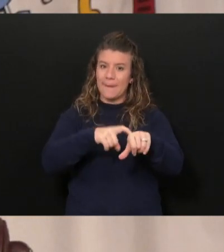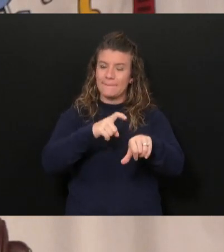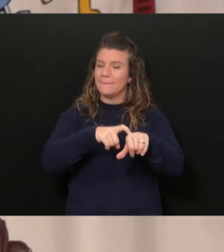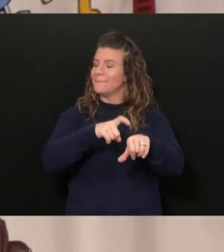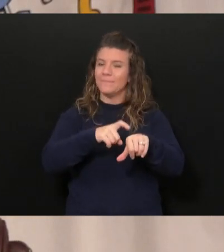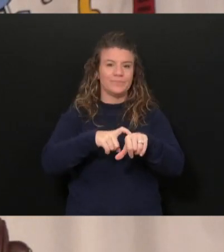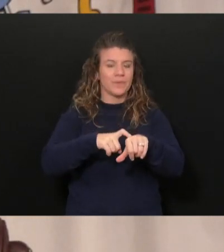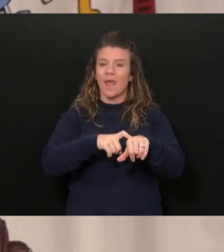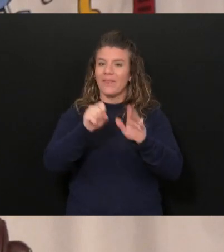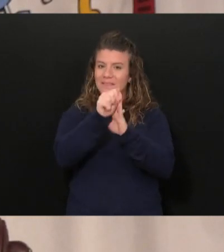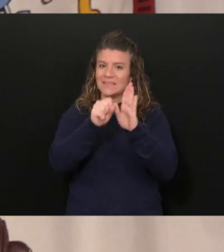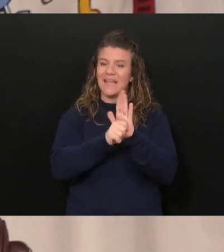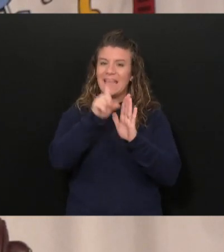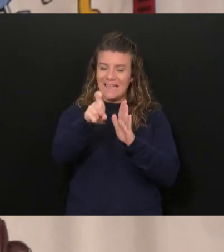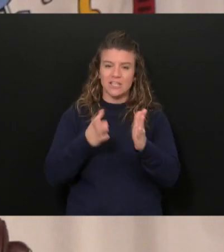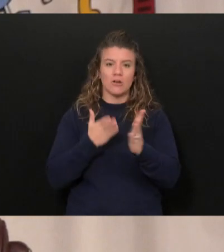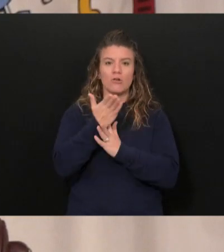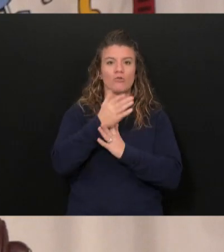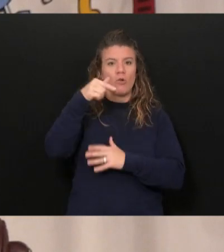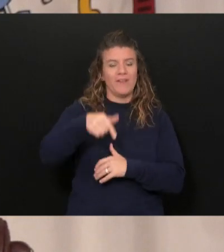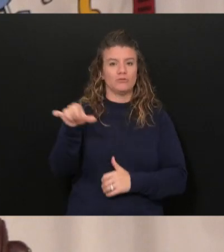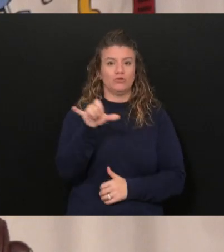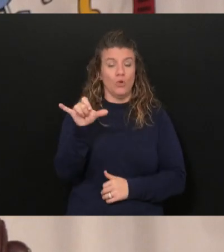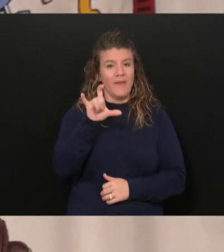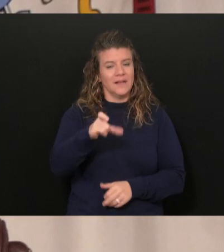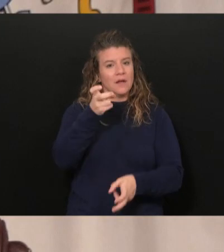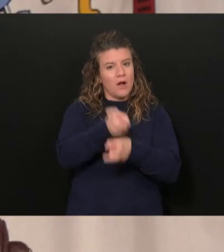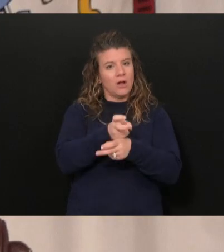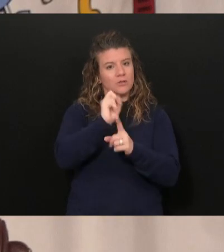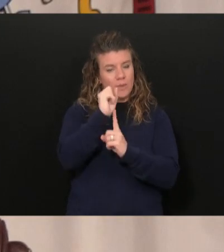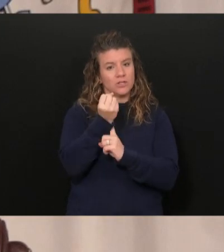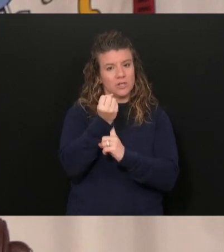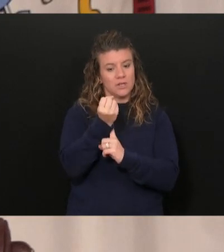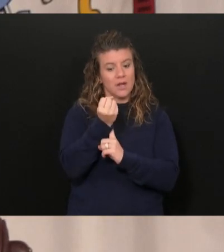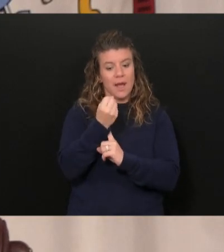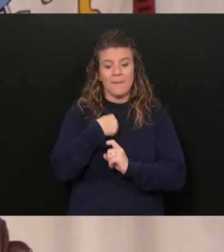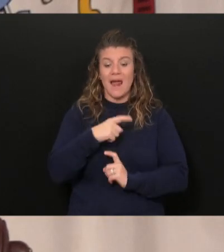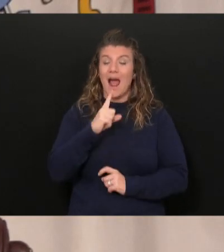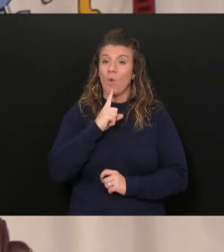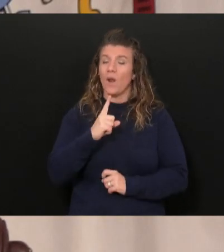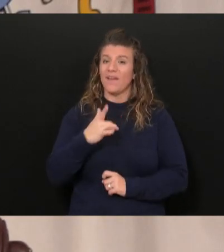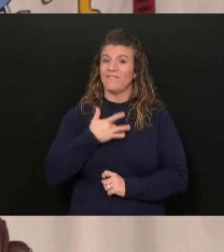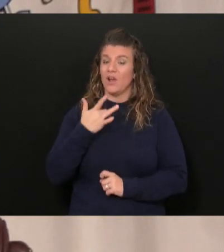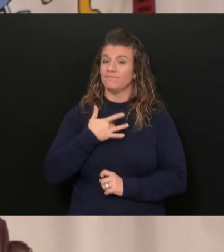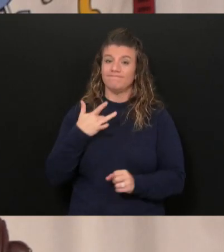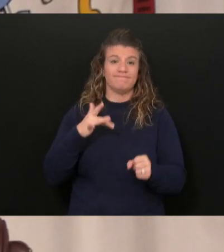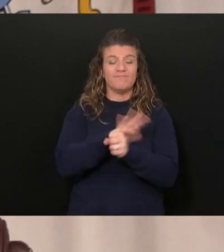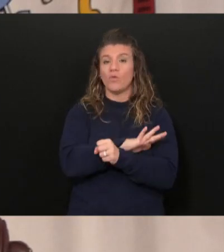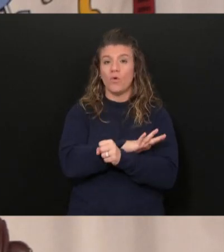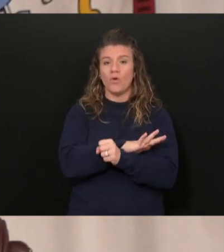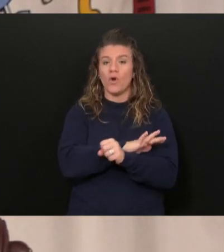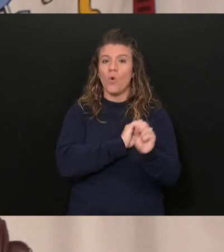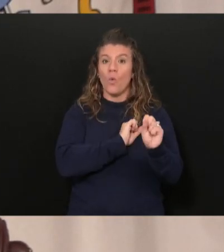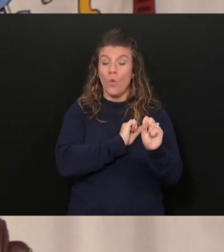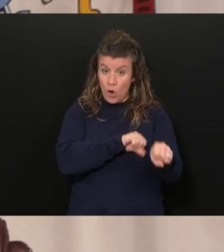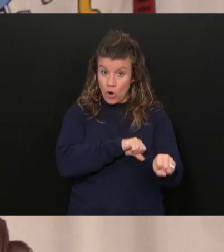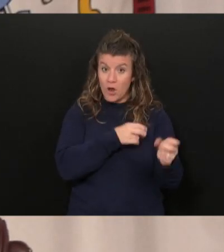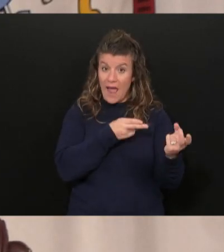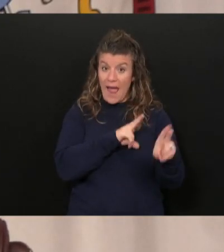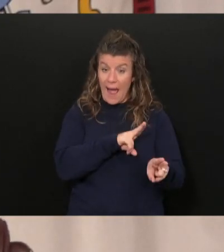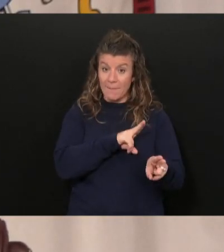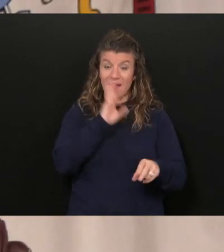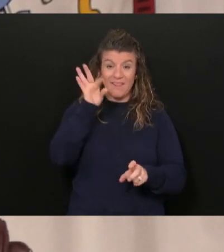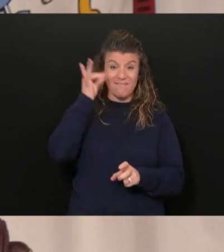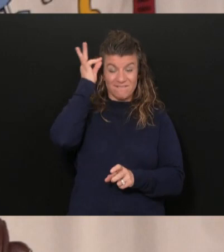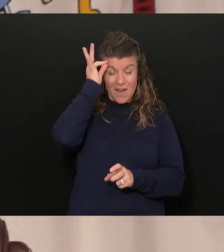our state through this situation, and it's a tough situation and everything. But I believe wholeheartedly that what's going to happen is that the federal